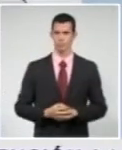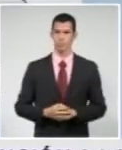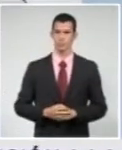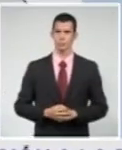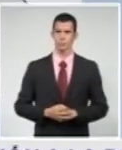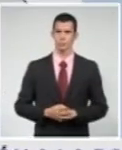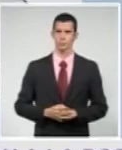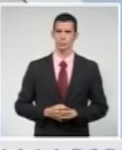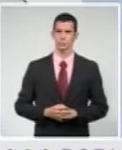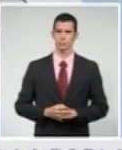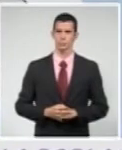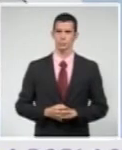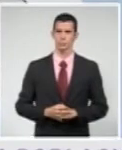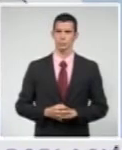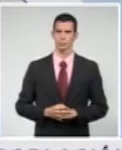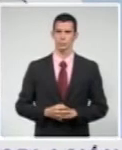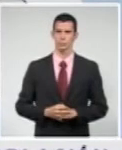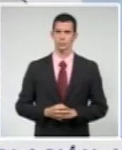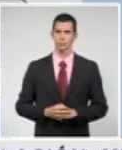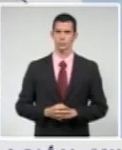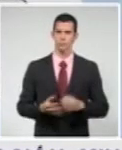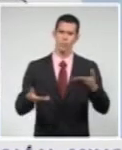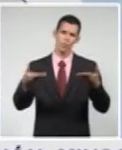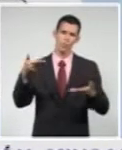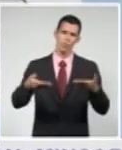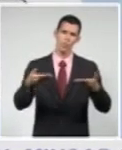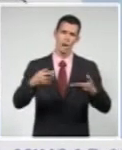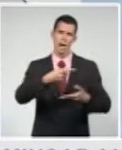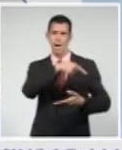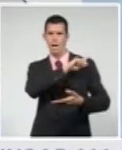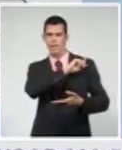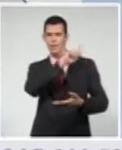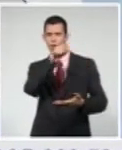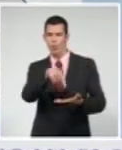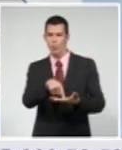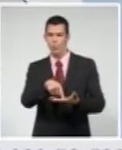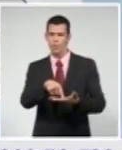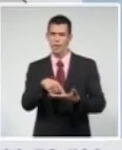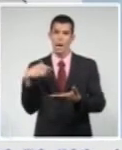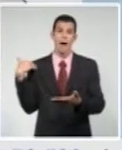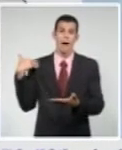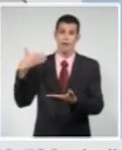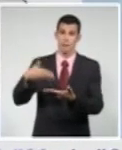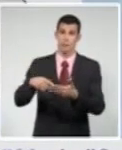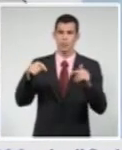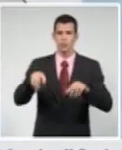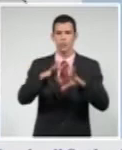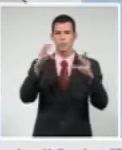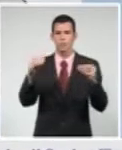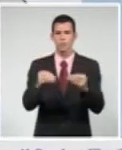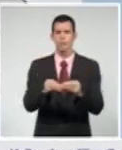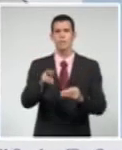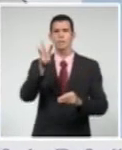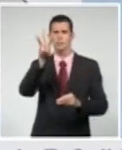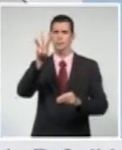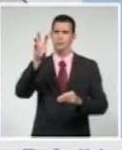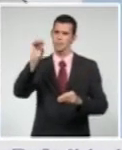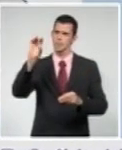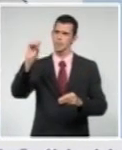4,591 samples processed, 48 tested positive for SARS-CoV-2